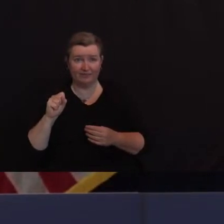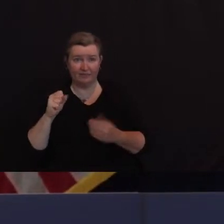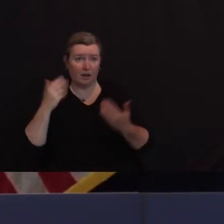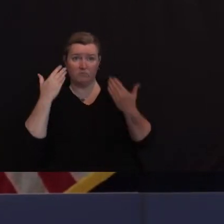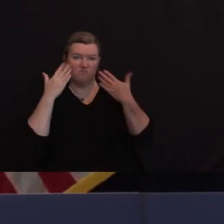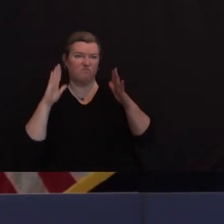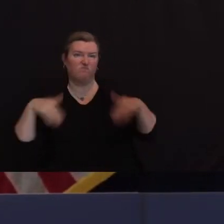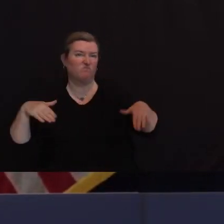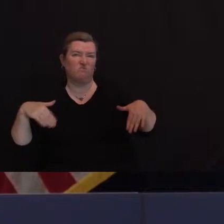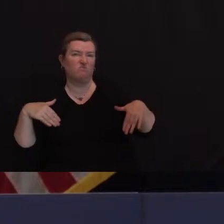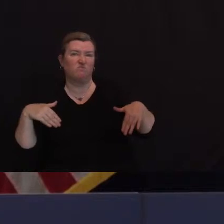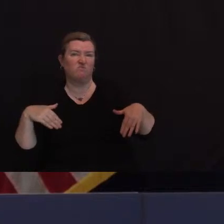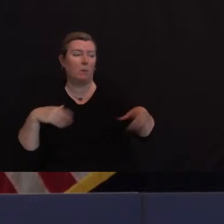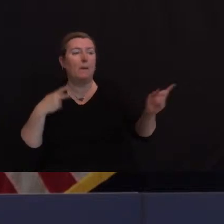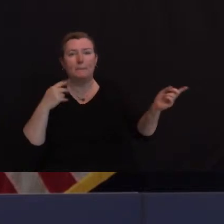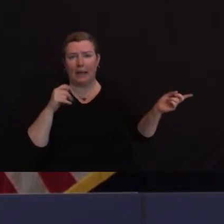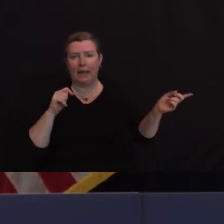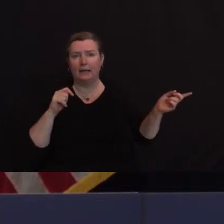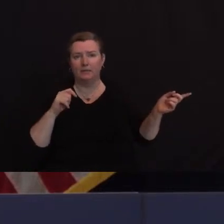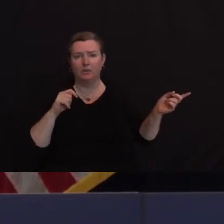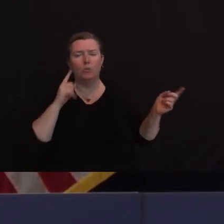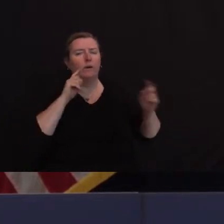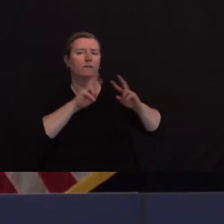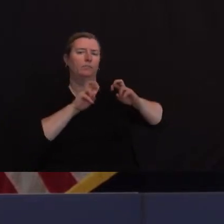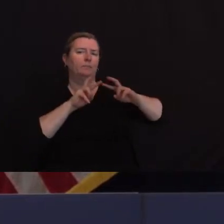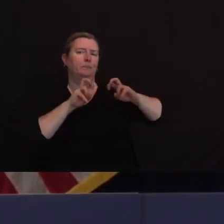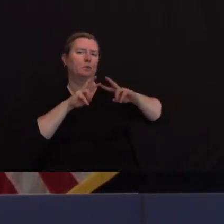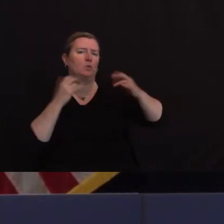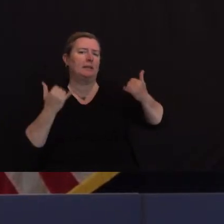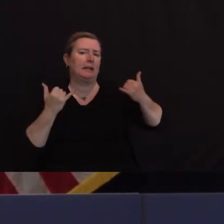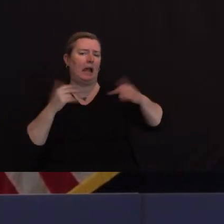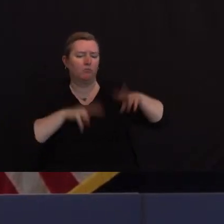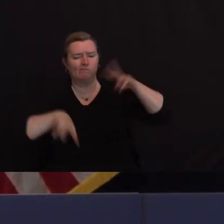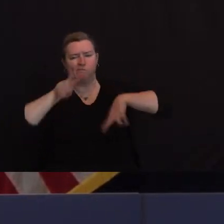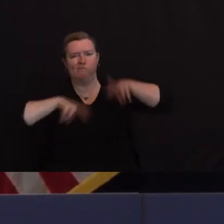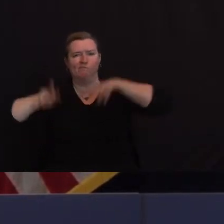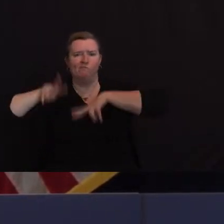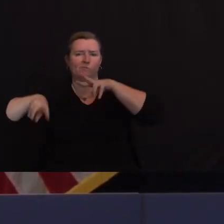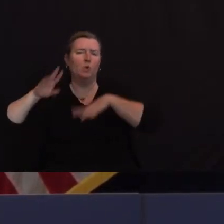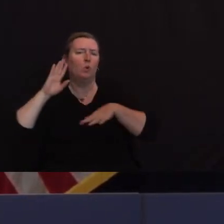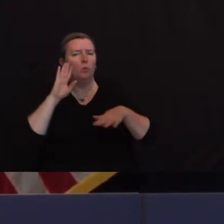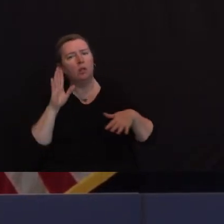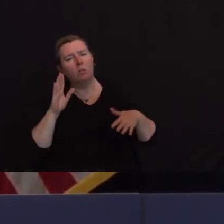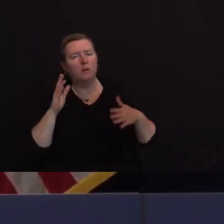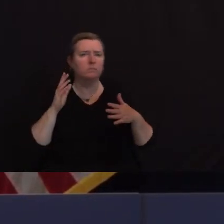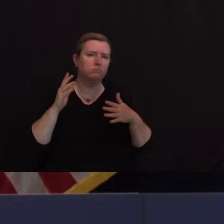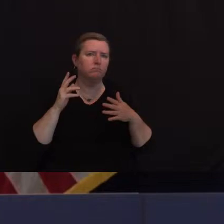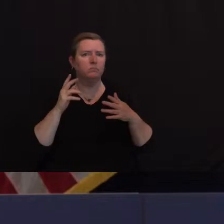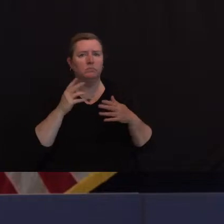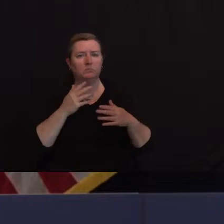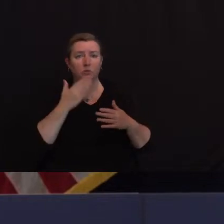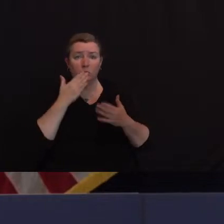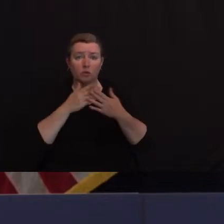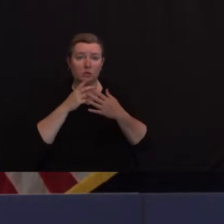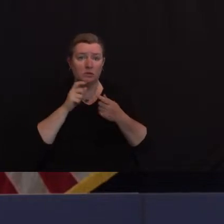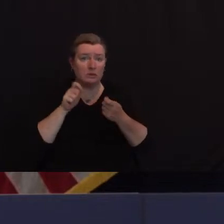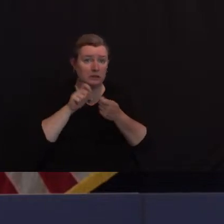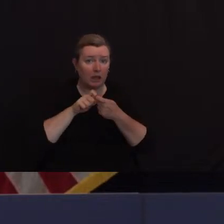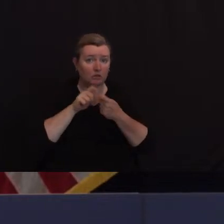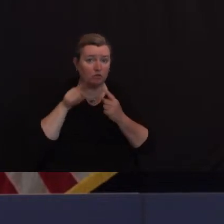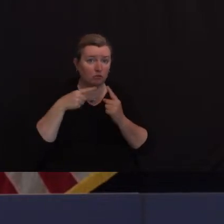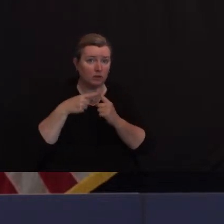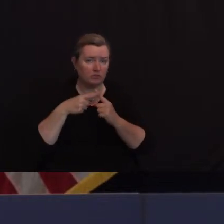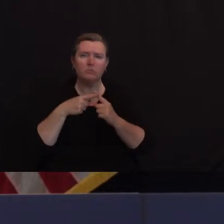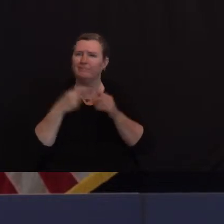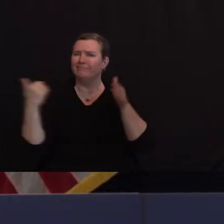what that's going to look like, Matt, and I have no doubt that we're going to stand them up. Maybe the commission could add as far as timing, but we're close to having that